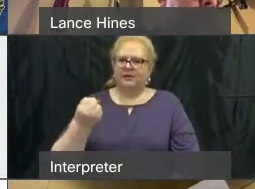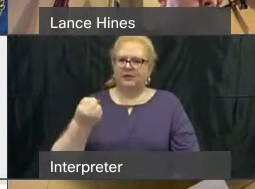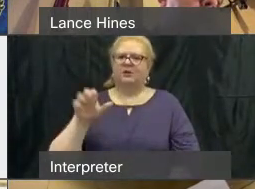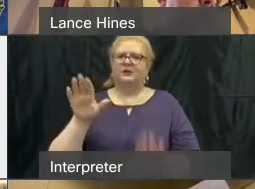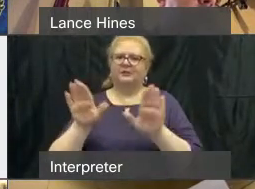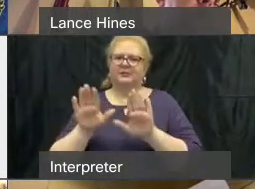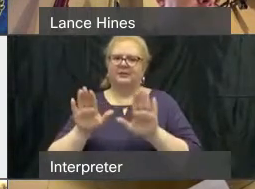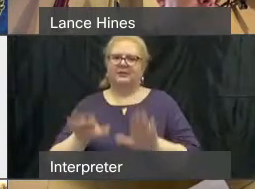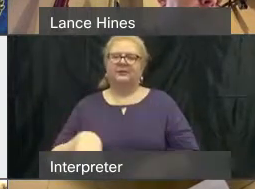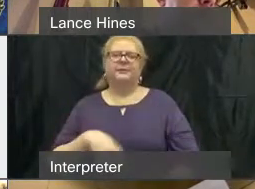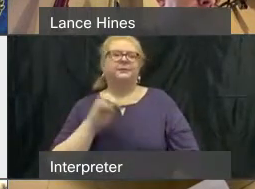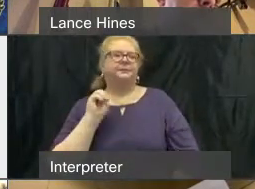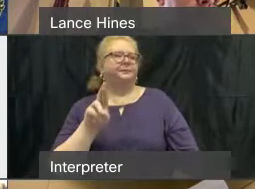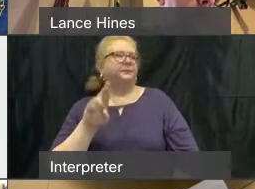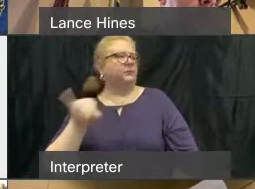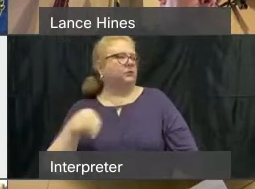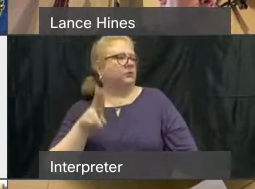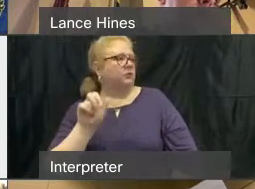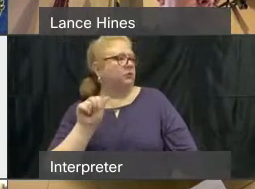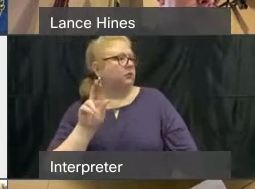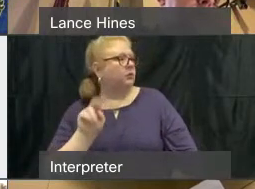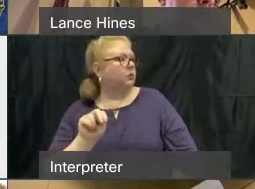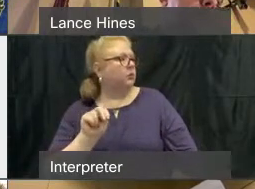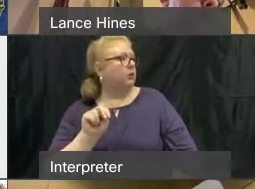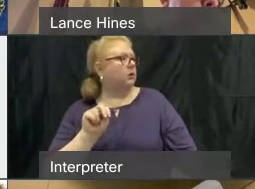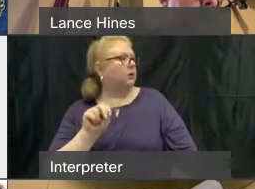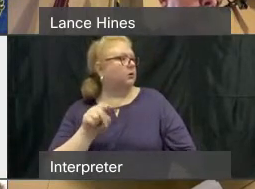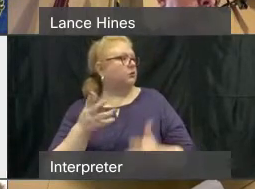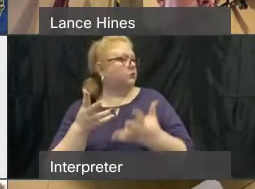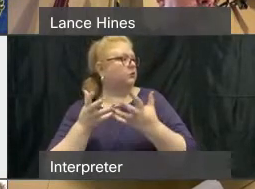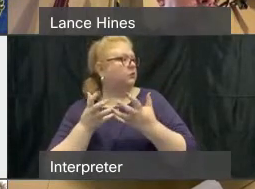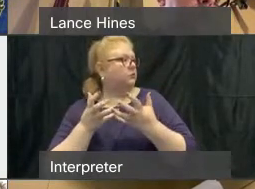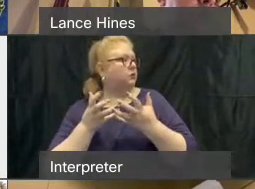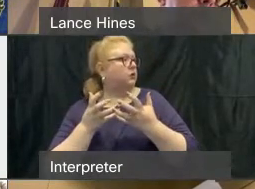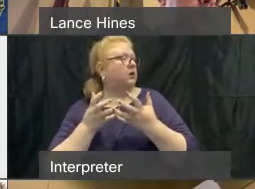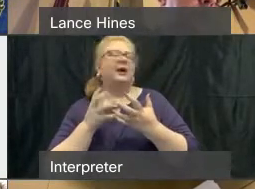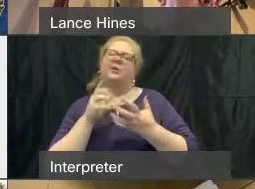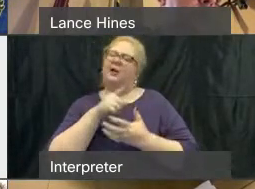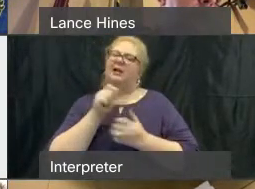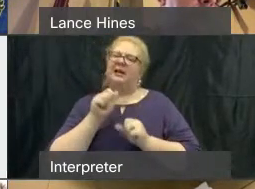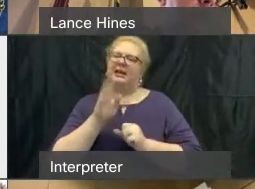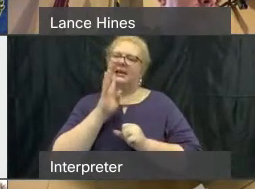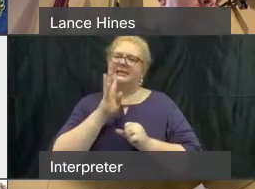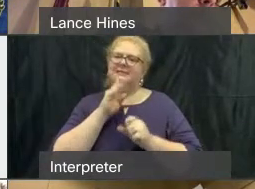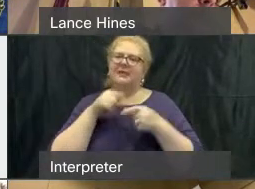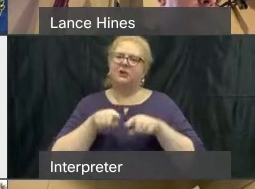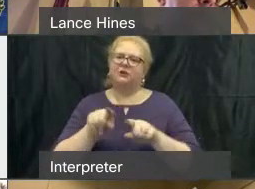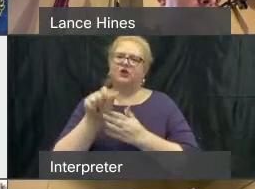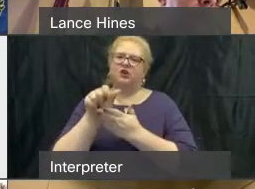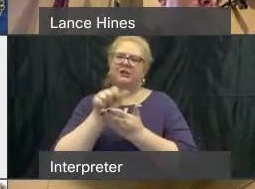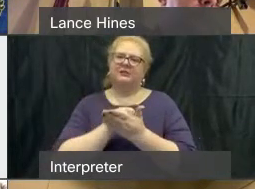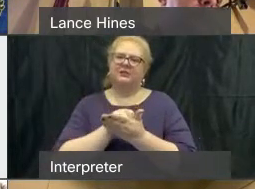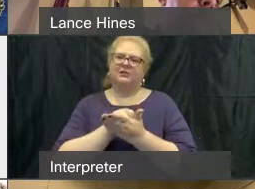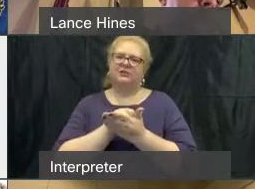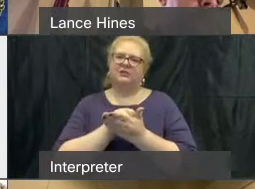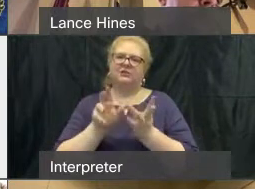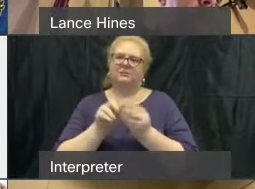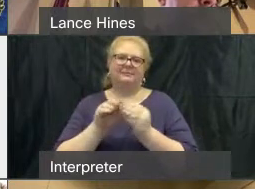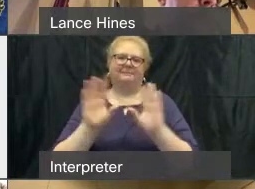Would Mr. Warren like to ask? Well, I guess he can speak during the agenda meeting. You mean during the city board